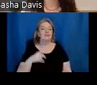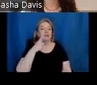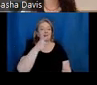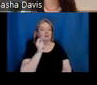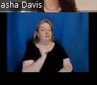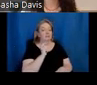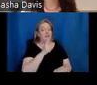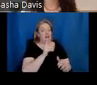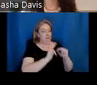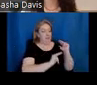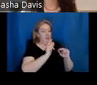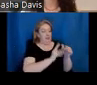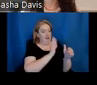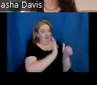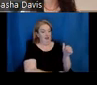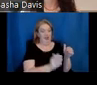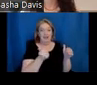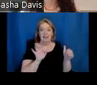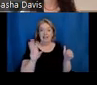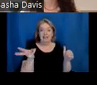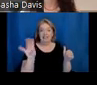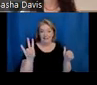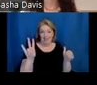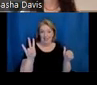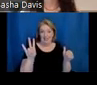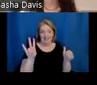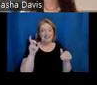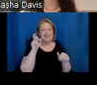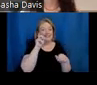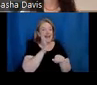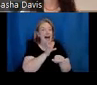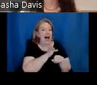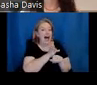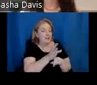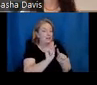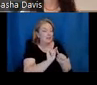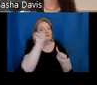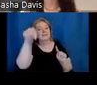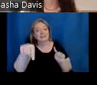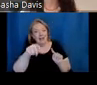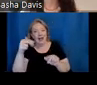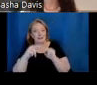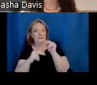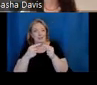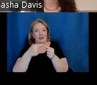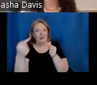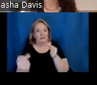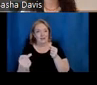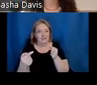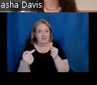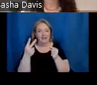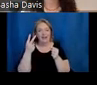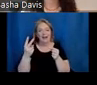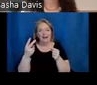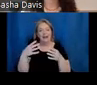They were completed in 1967, shortly after the buildings across the street. Massive twin slabs painted